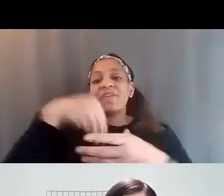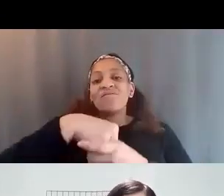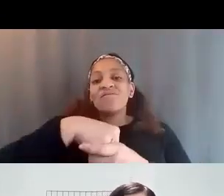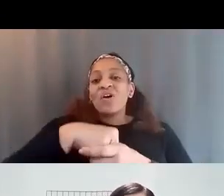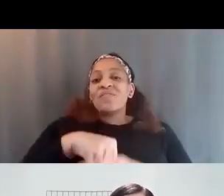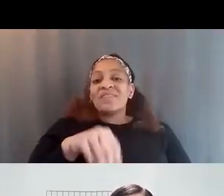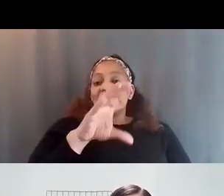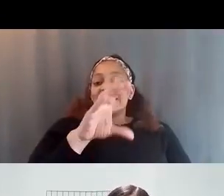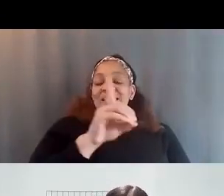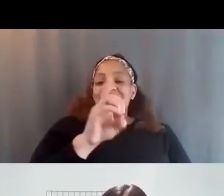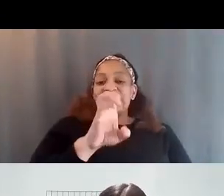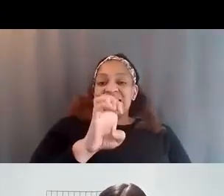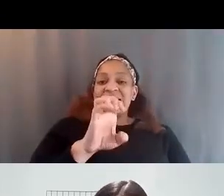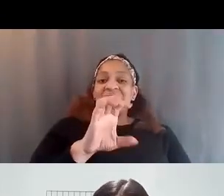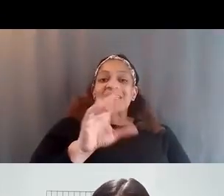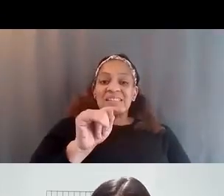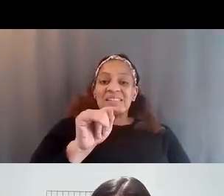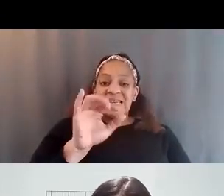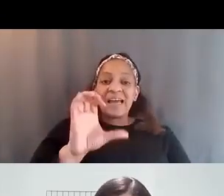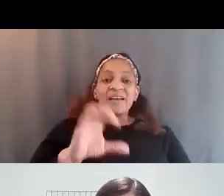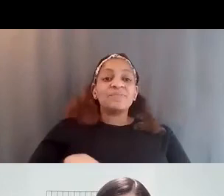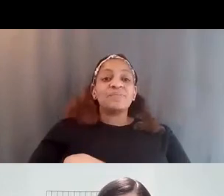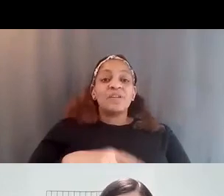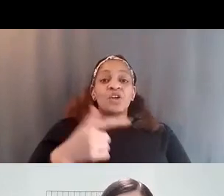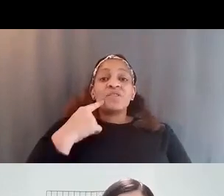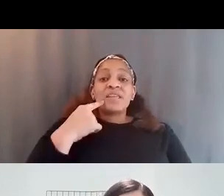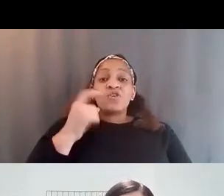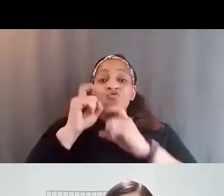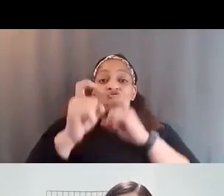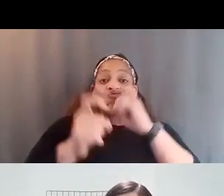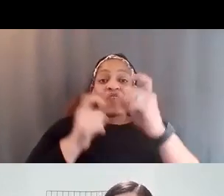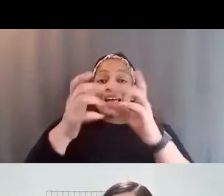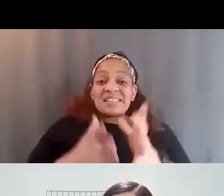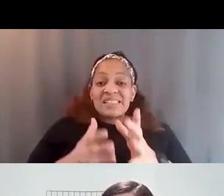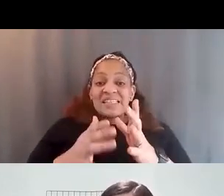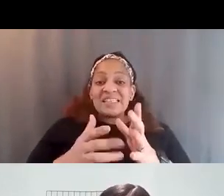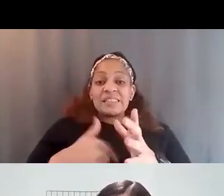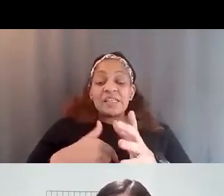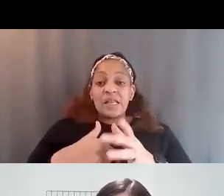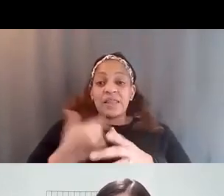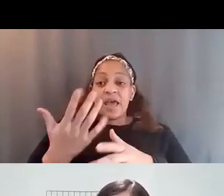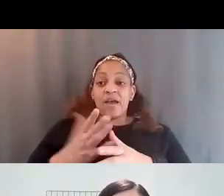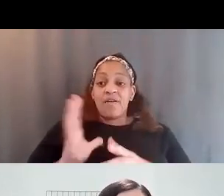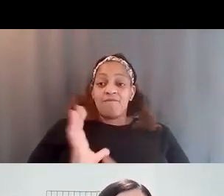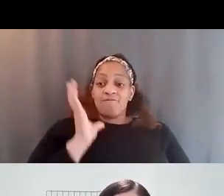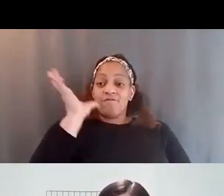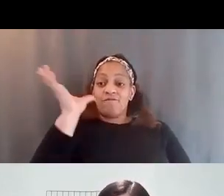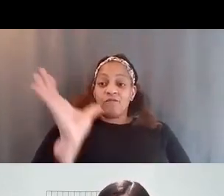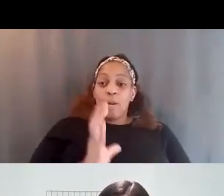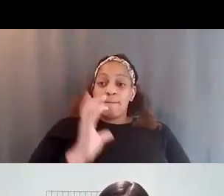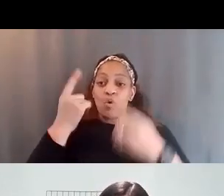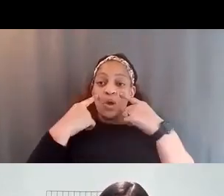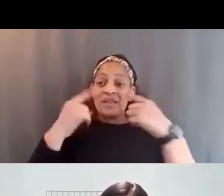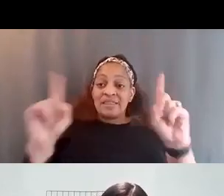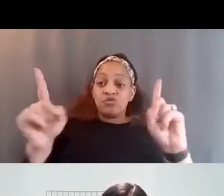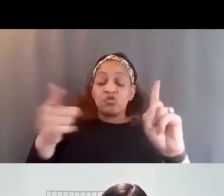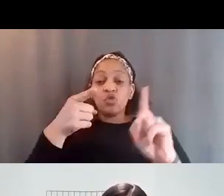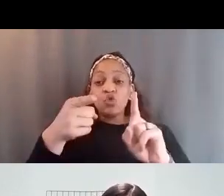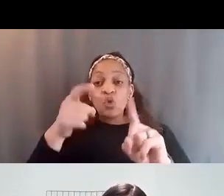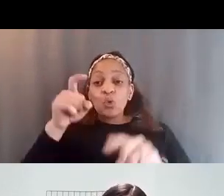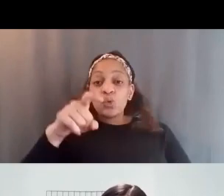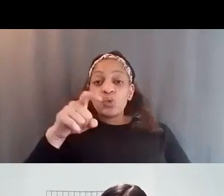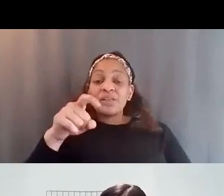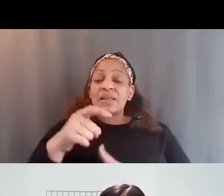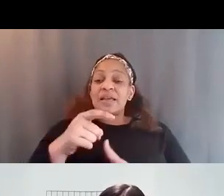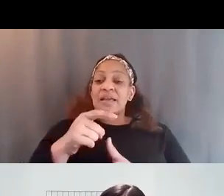Annette. Grantees, participants, just want to make a formal announcement that if you do need a technical assistance request from